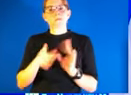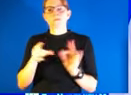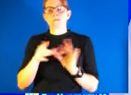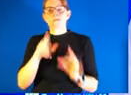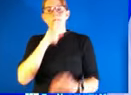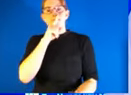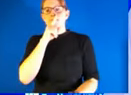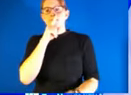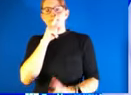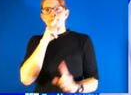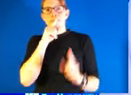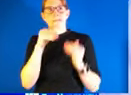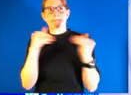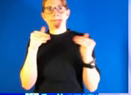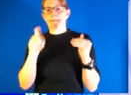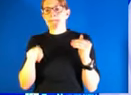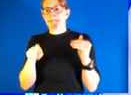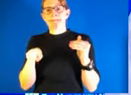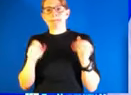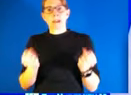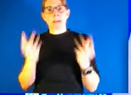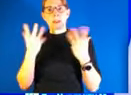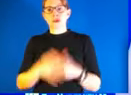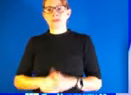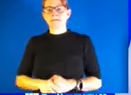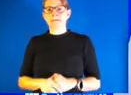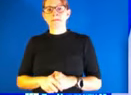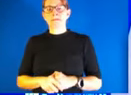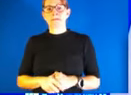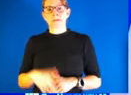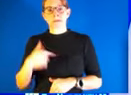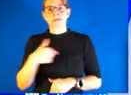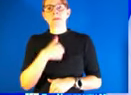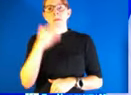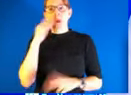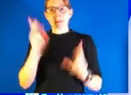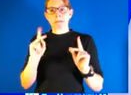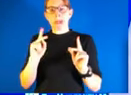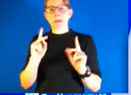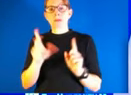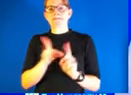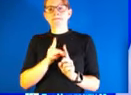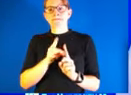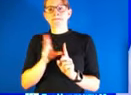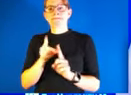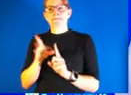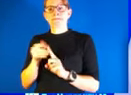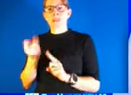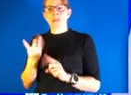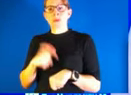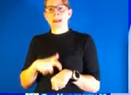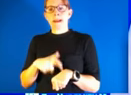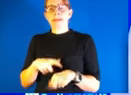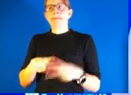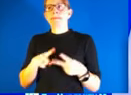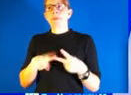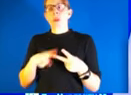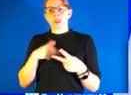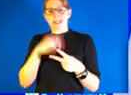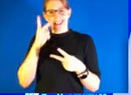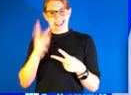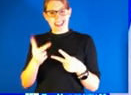would be. We know that people have been infected a couple of times at least. We have seen that. We hear